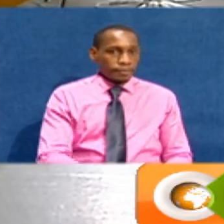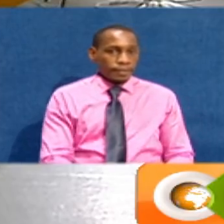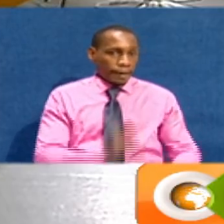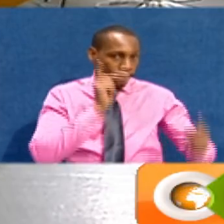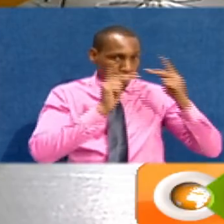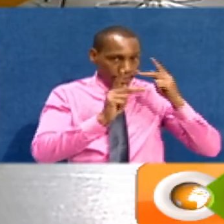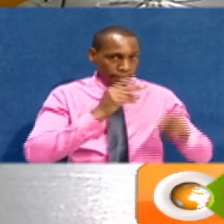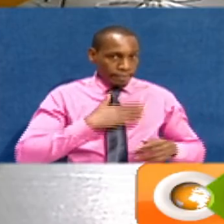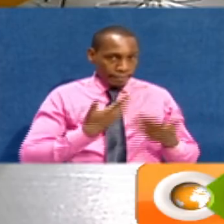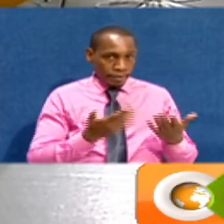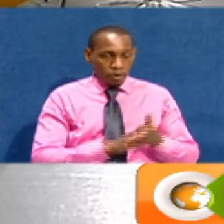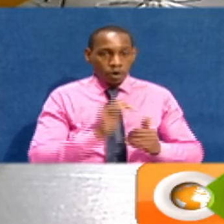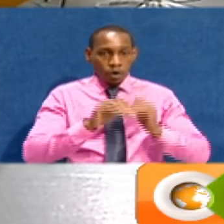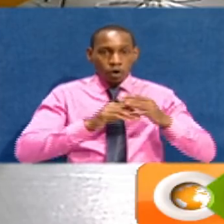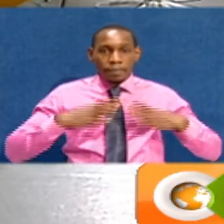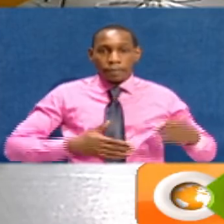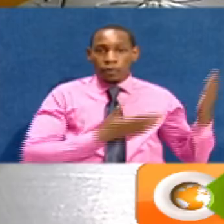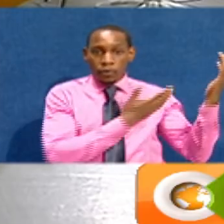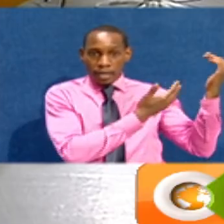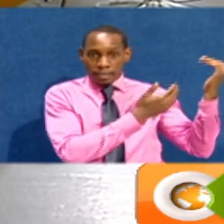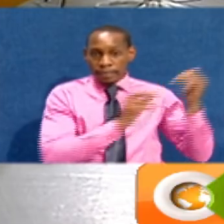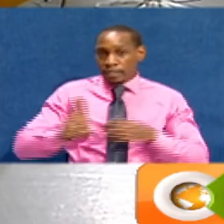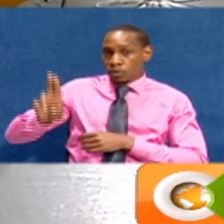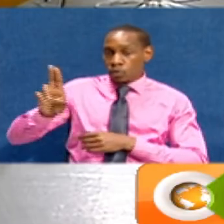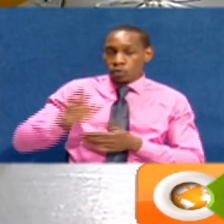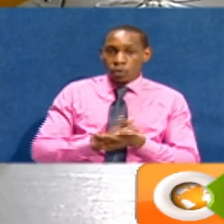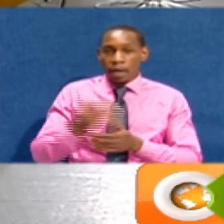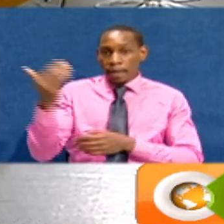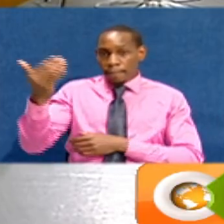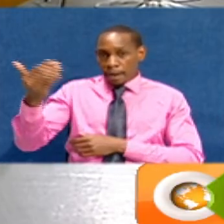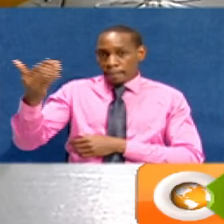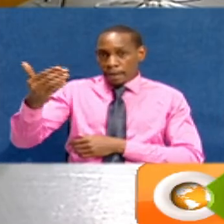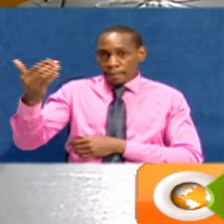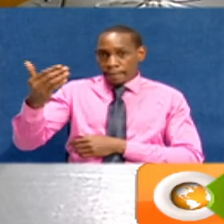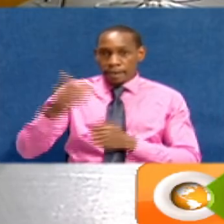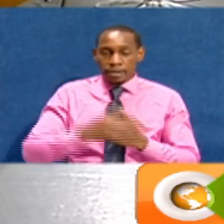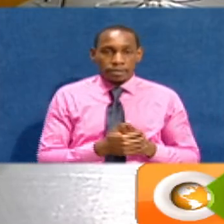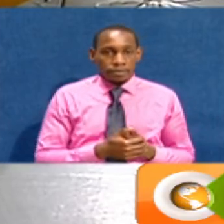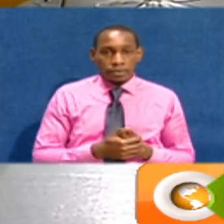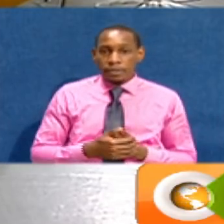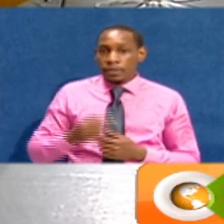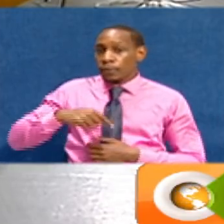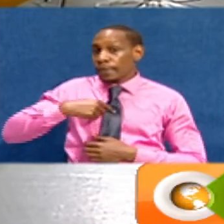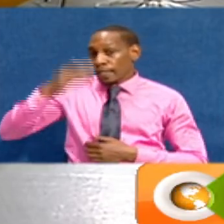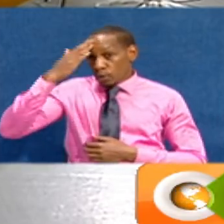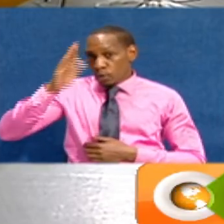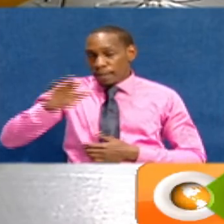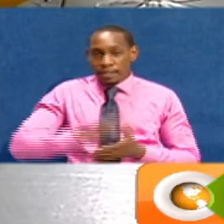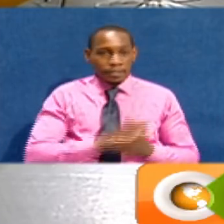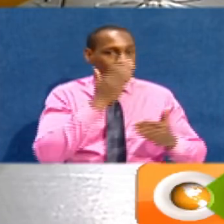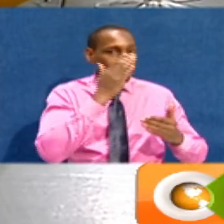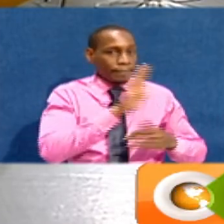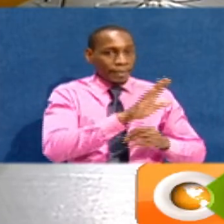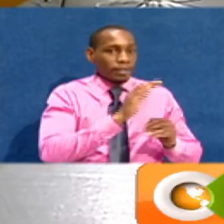Joe. Everybody is expecting that the president is going to speak to the nation. Francis Nakujua, I know you.